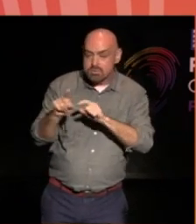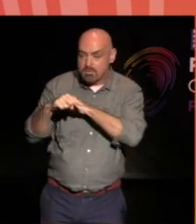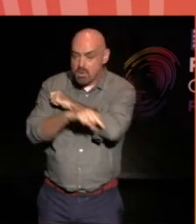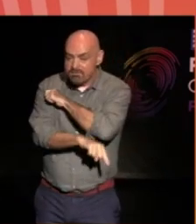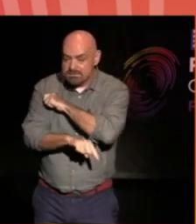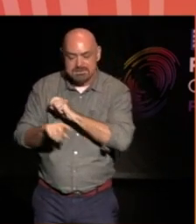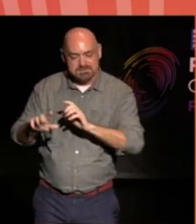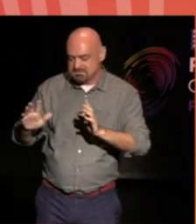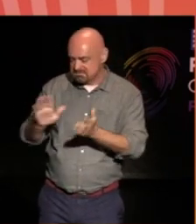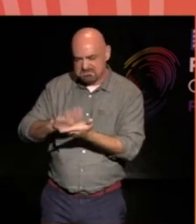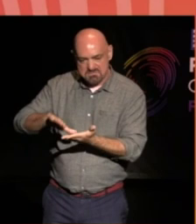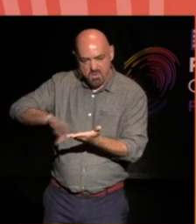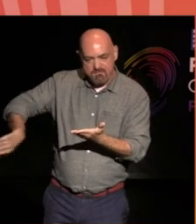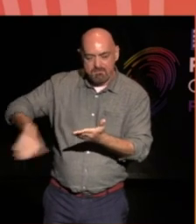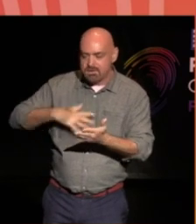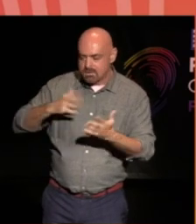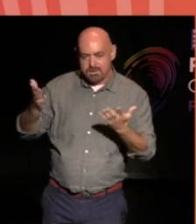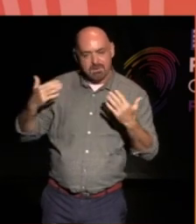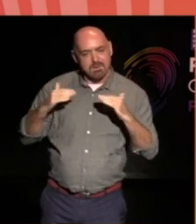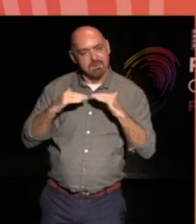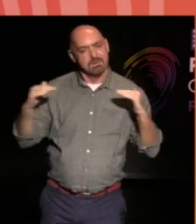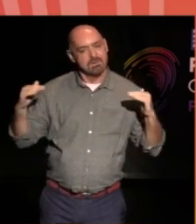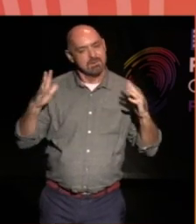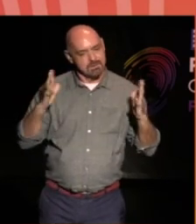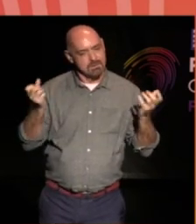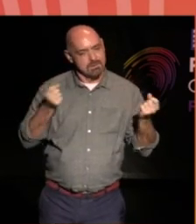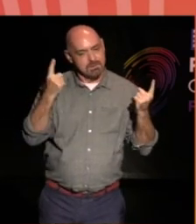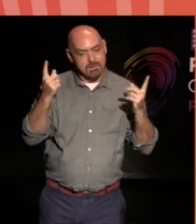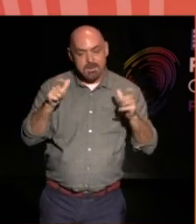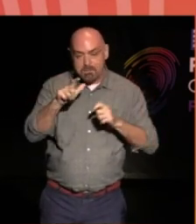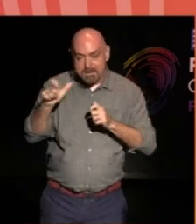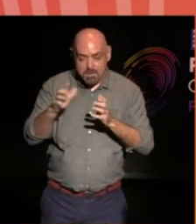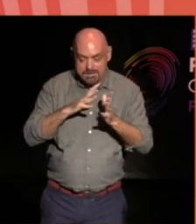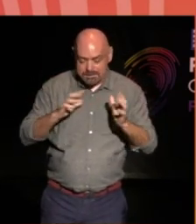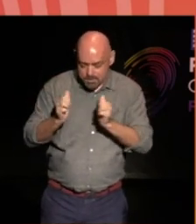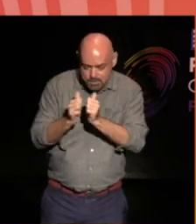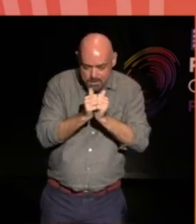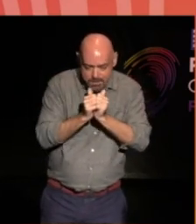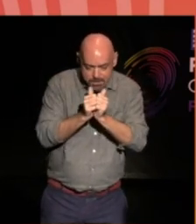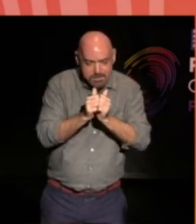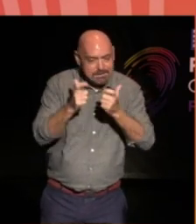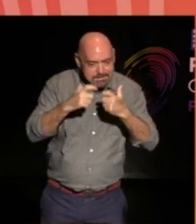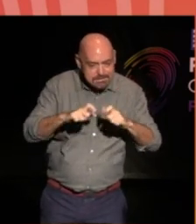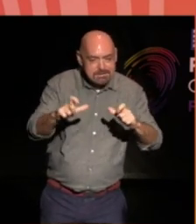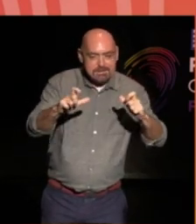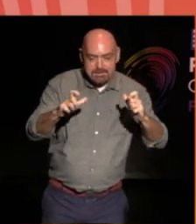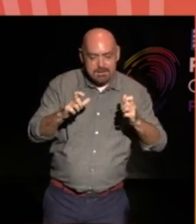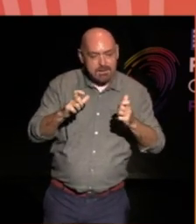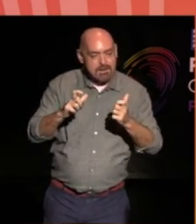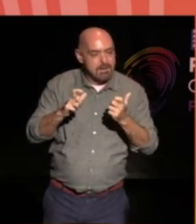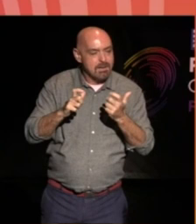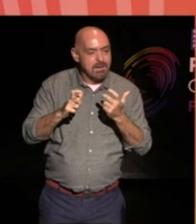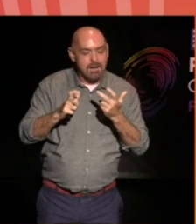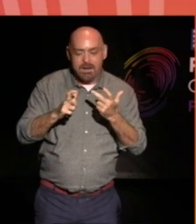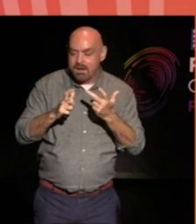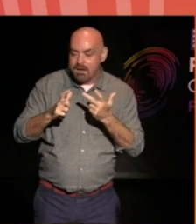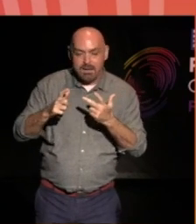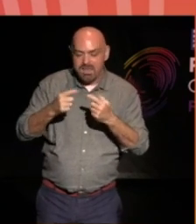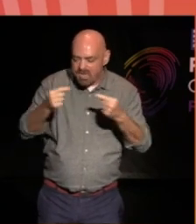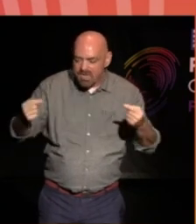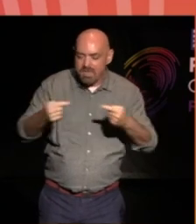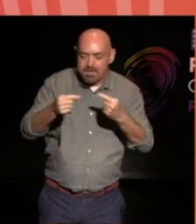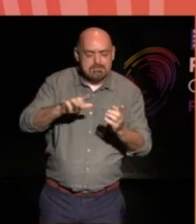movement is more than a campaign. It's about people coming together on a consistent basis, putting other differences